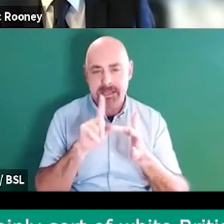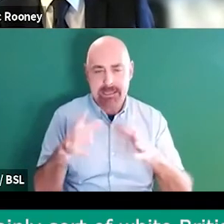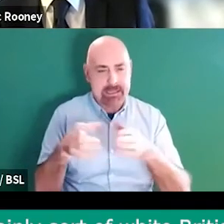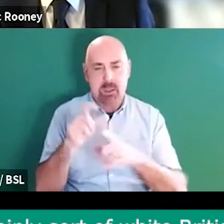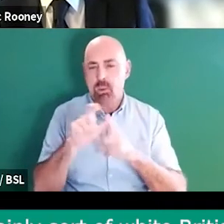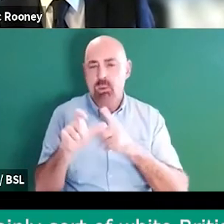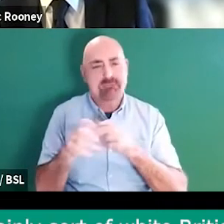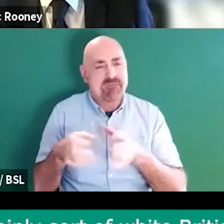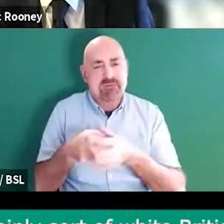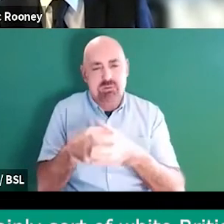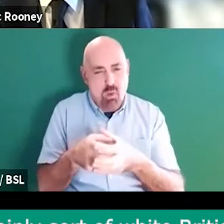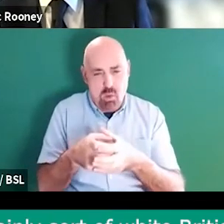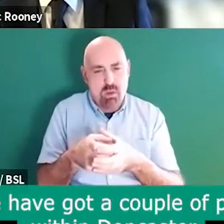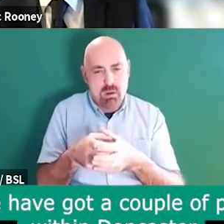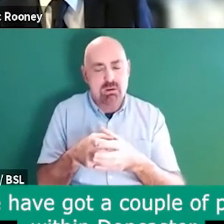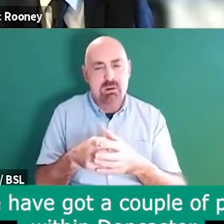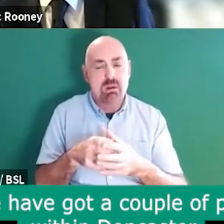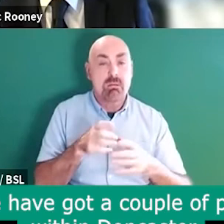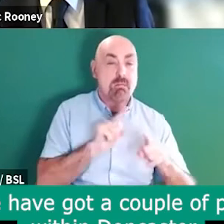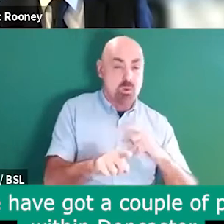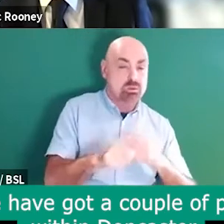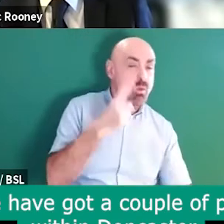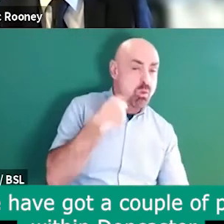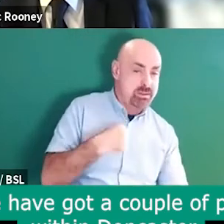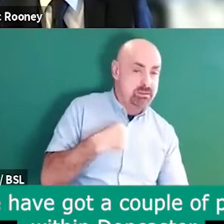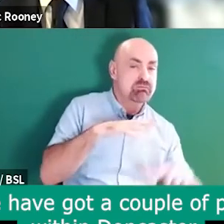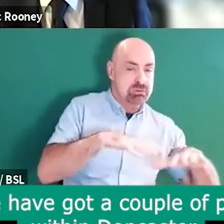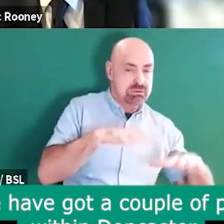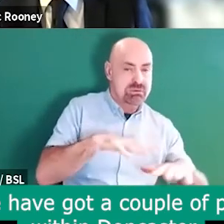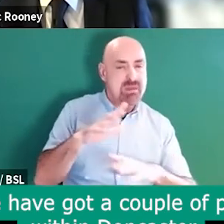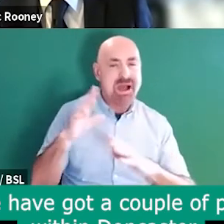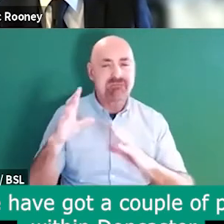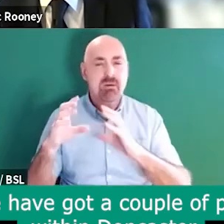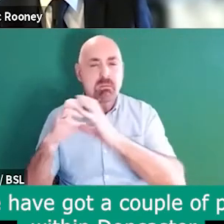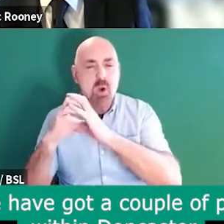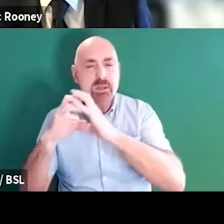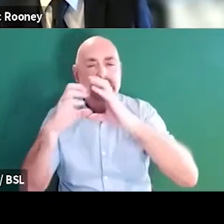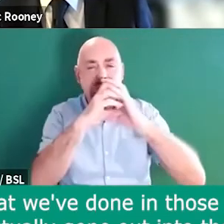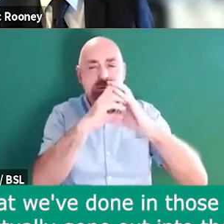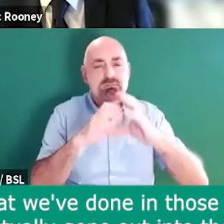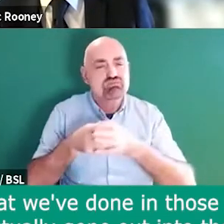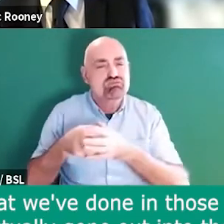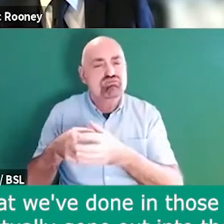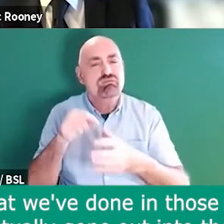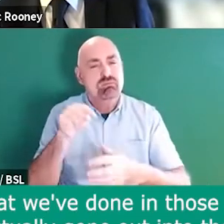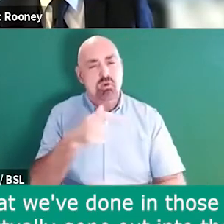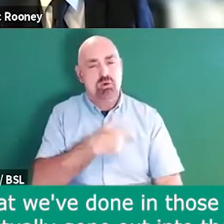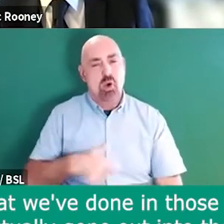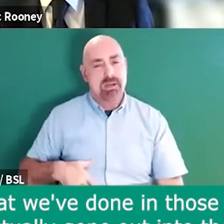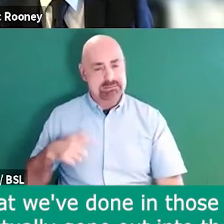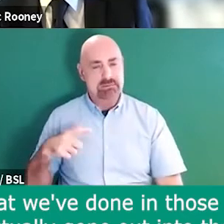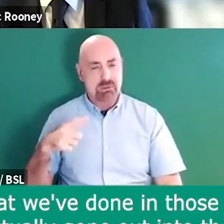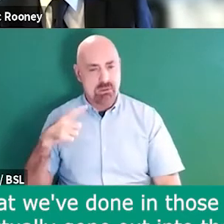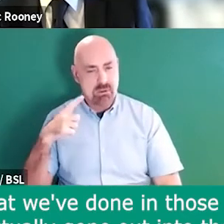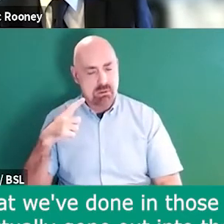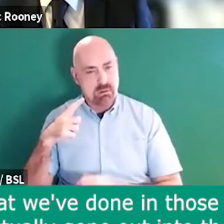mainly sort of white British, but we have got a couple of pockets within Doncaster. And what we've done in those areas